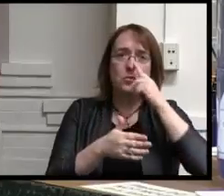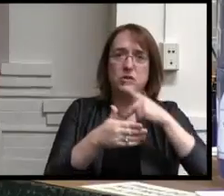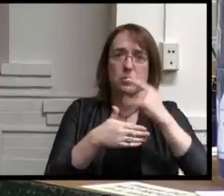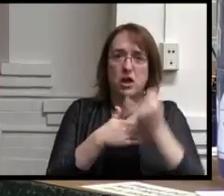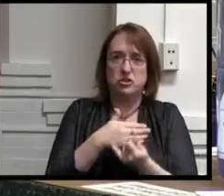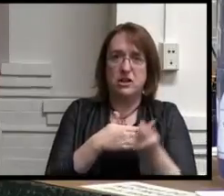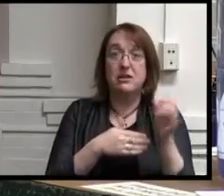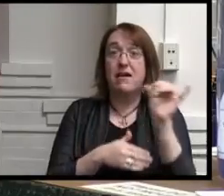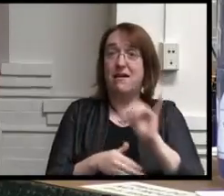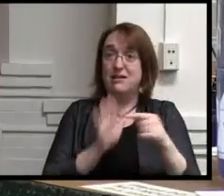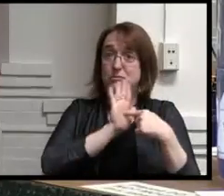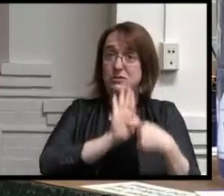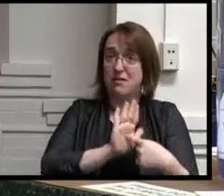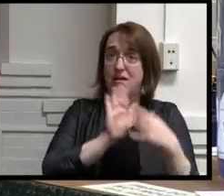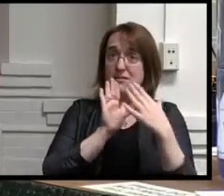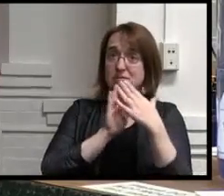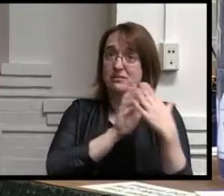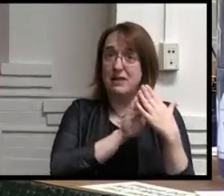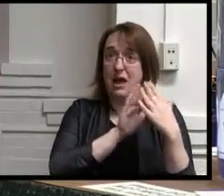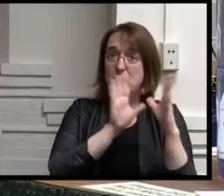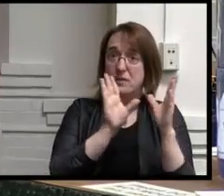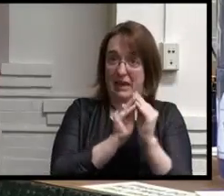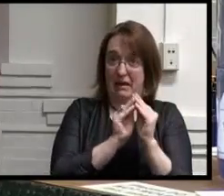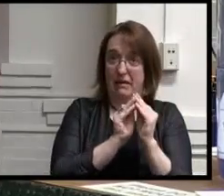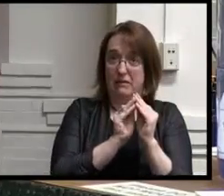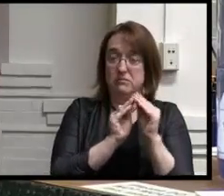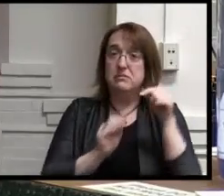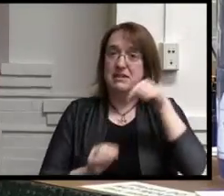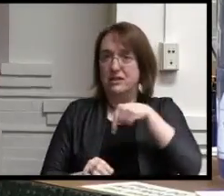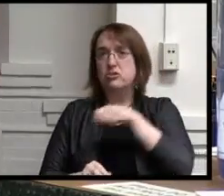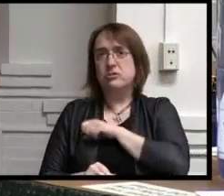town meeting, to you first, and then on to town meeting,